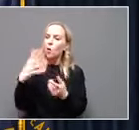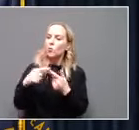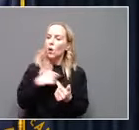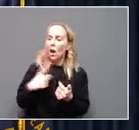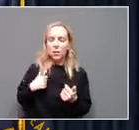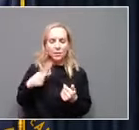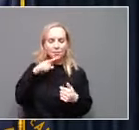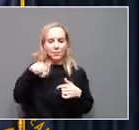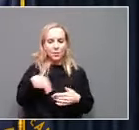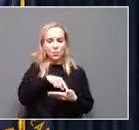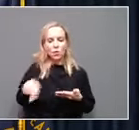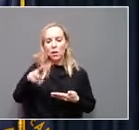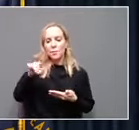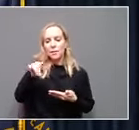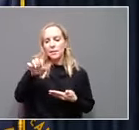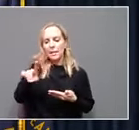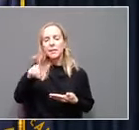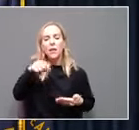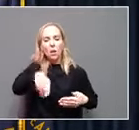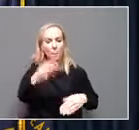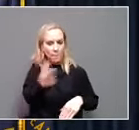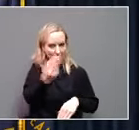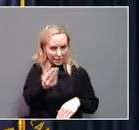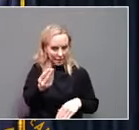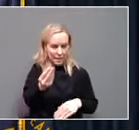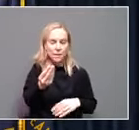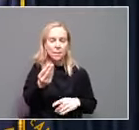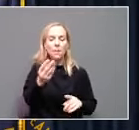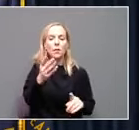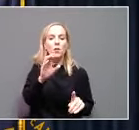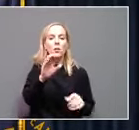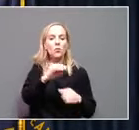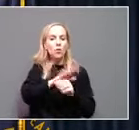on Monday for a COVID update. If things continue to decline after Monday,